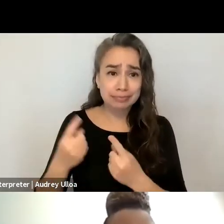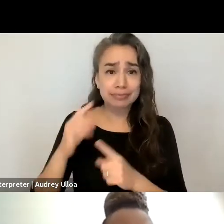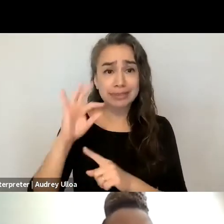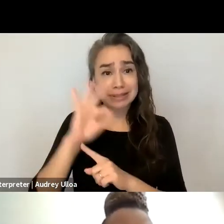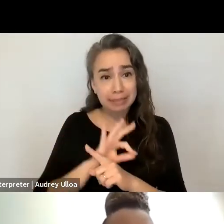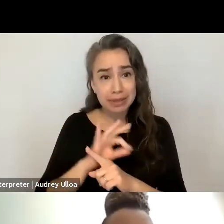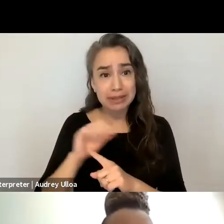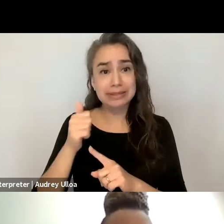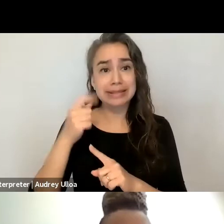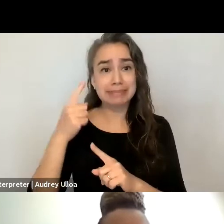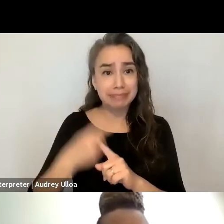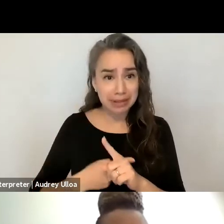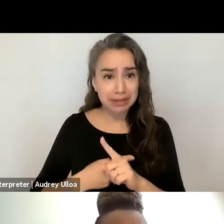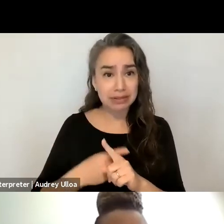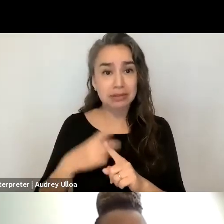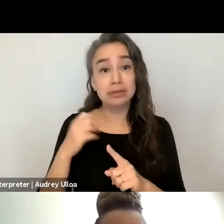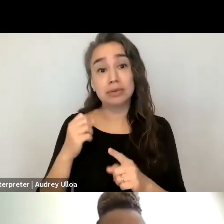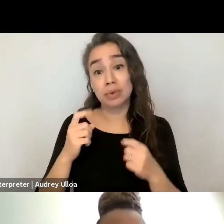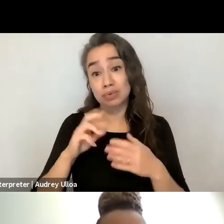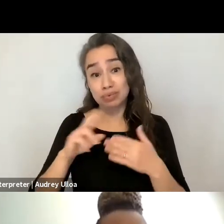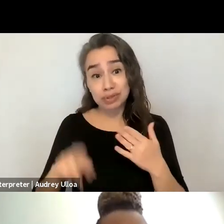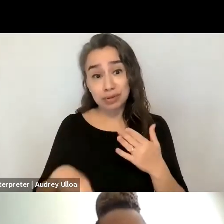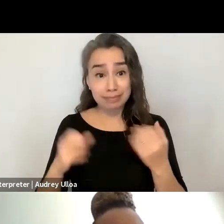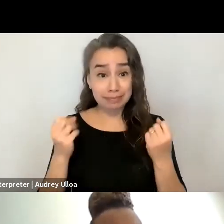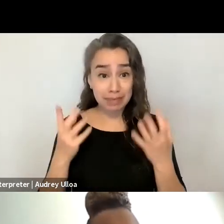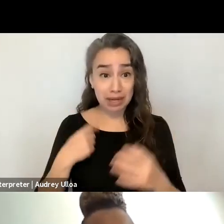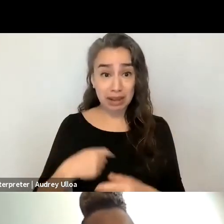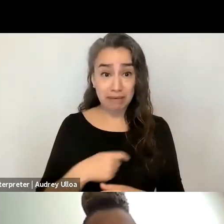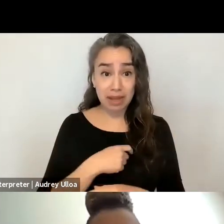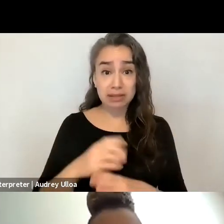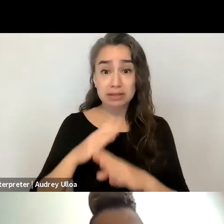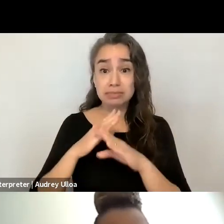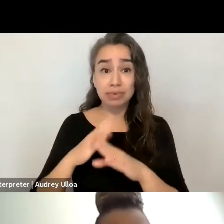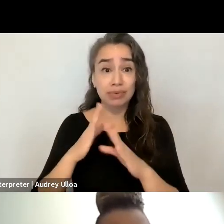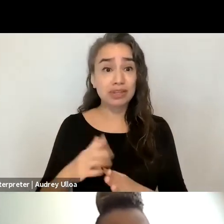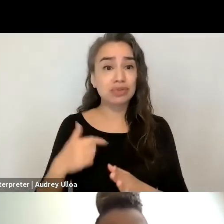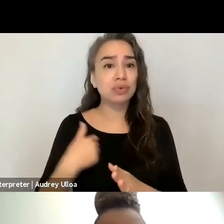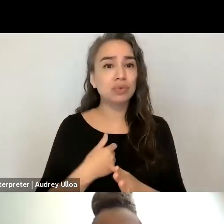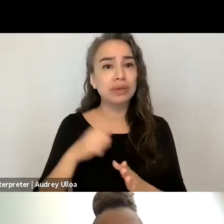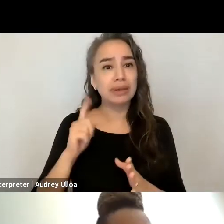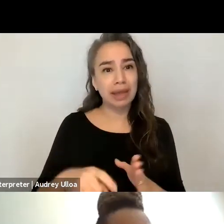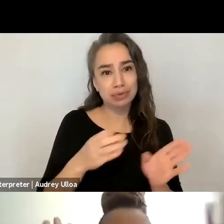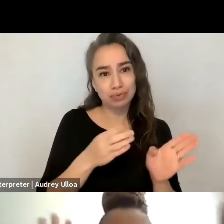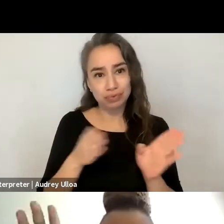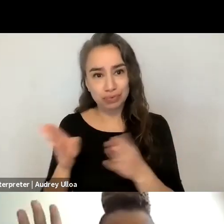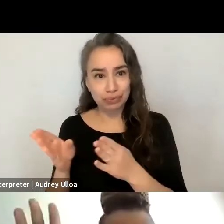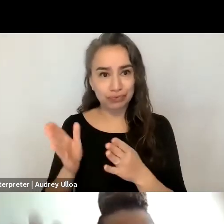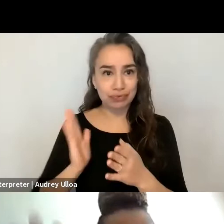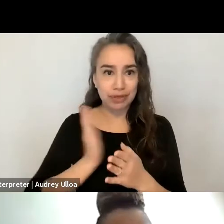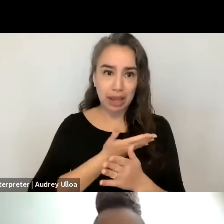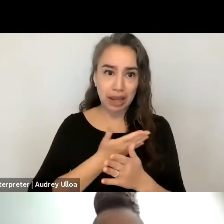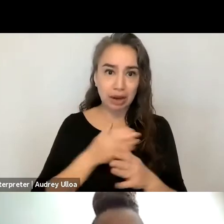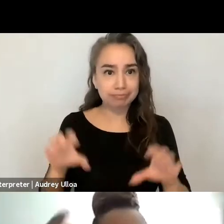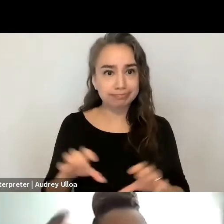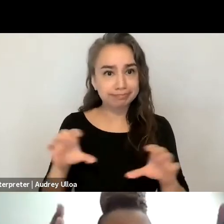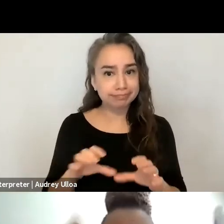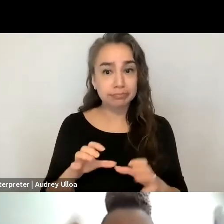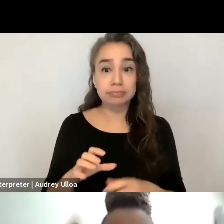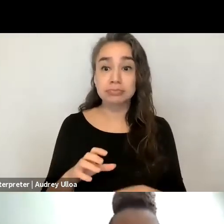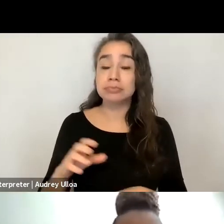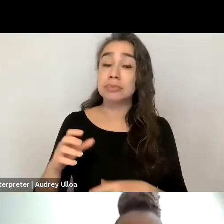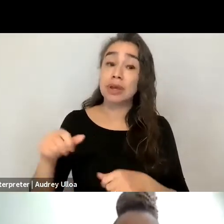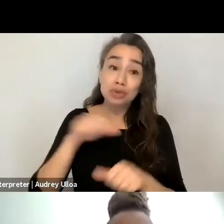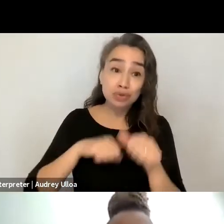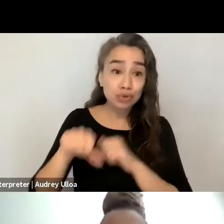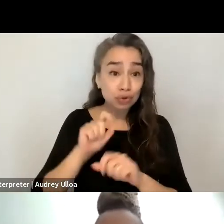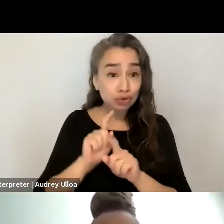a result, many of us as preventionists have had to shift the way that we do things. So between social distancing,